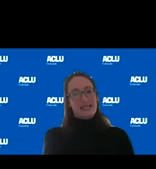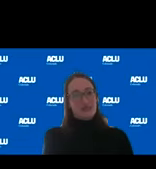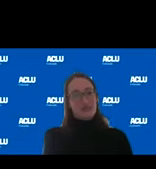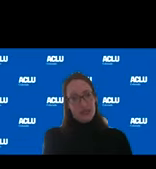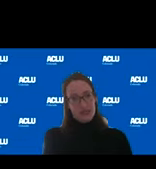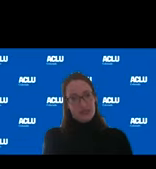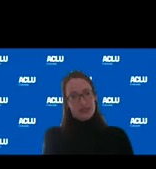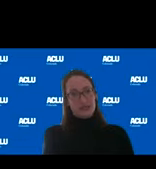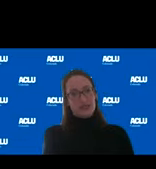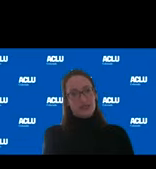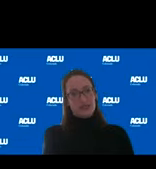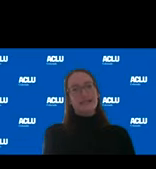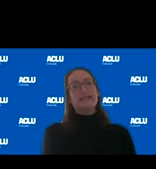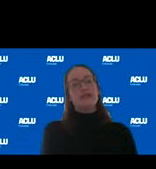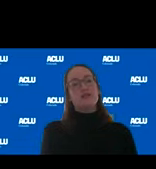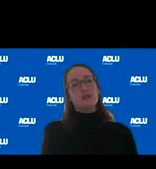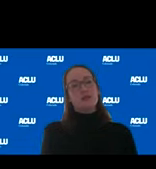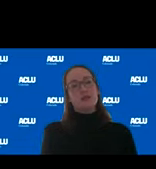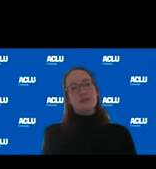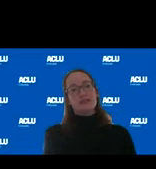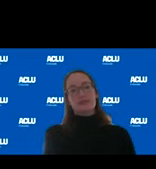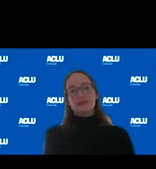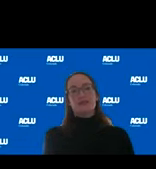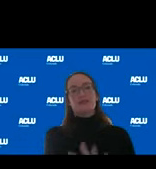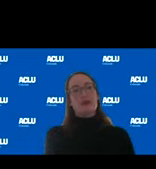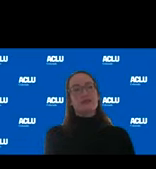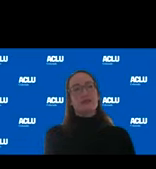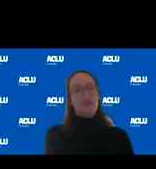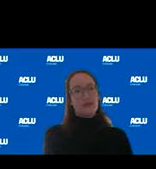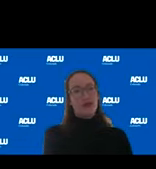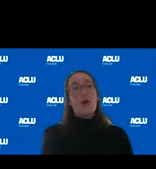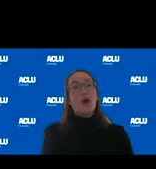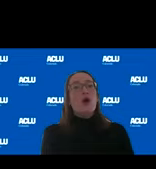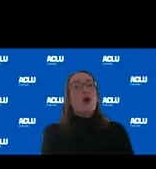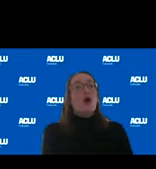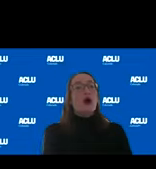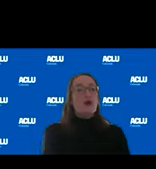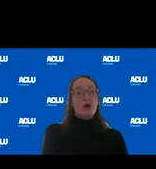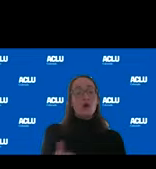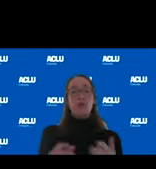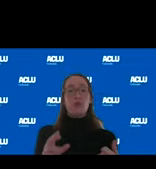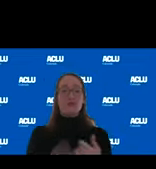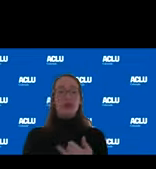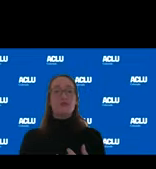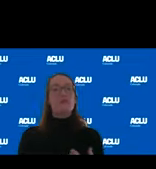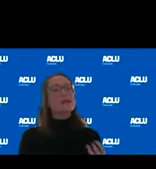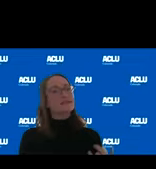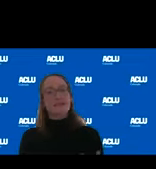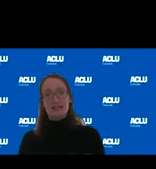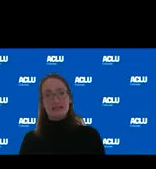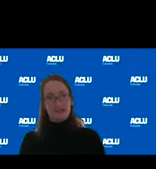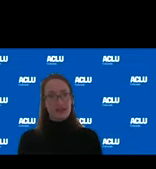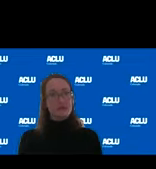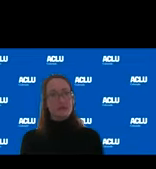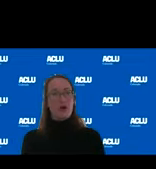state recommendations. So what can the state do to increase access to the ballot during COVID? One thing off the bat is